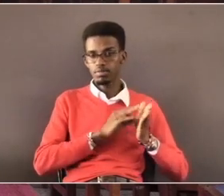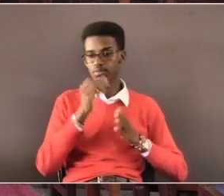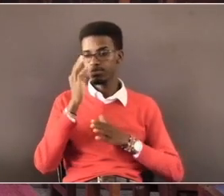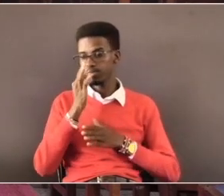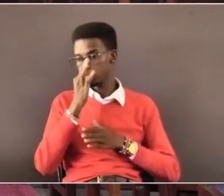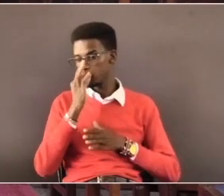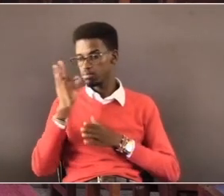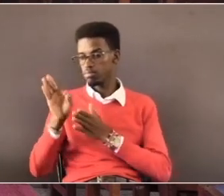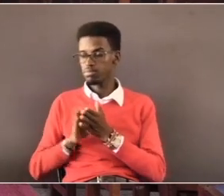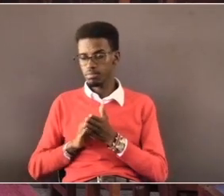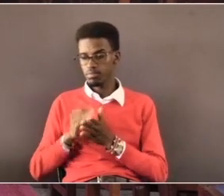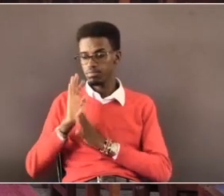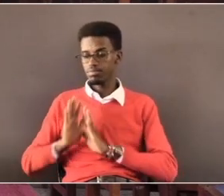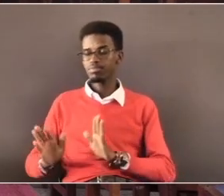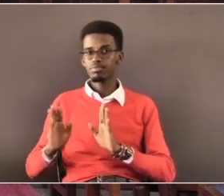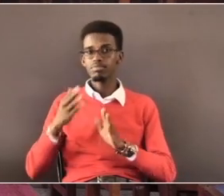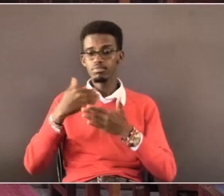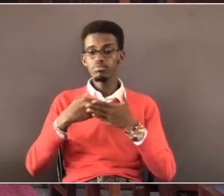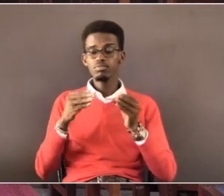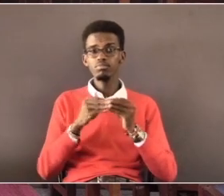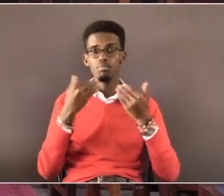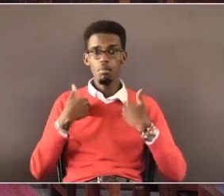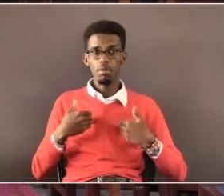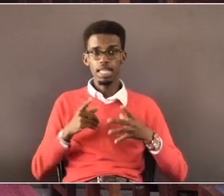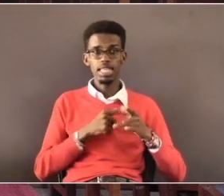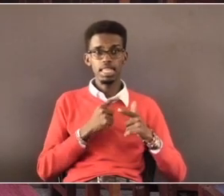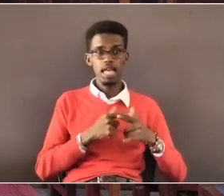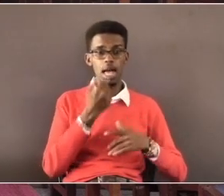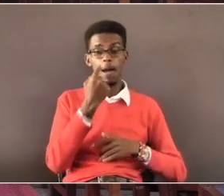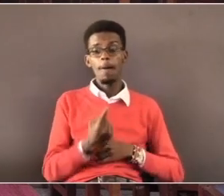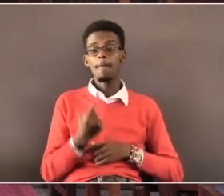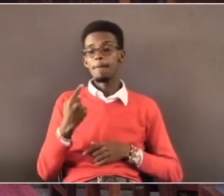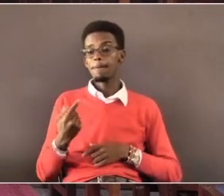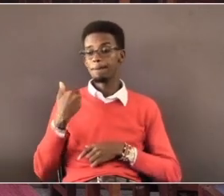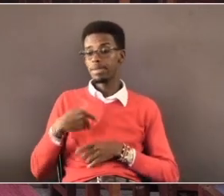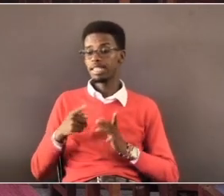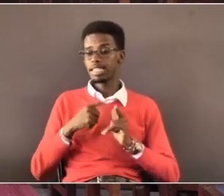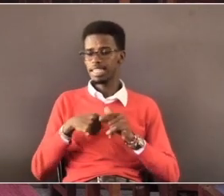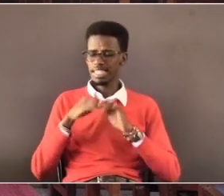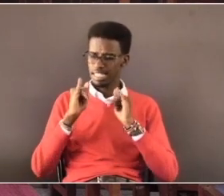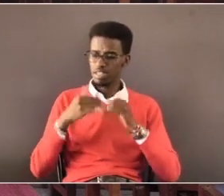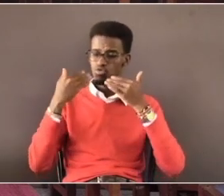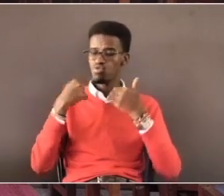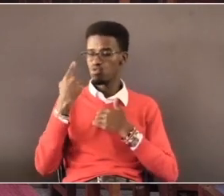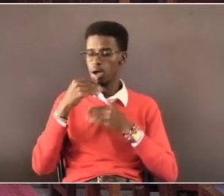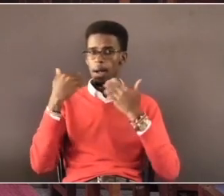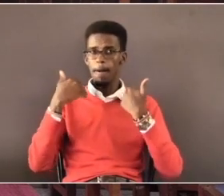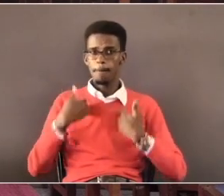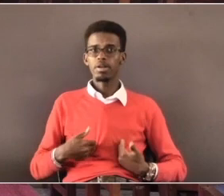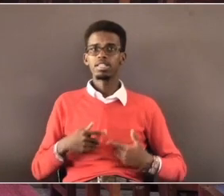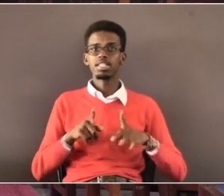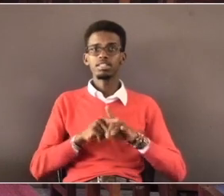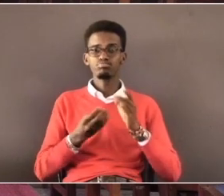you need to have. Before you met this person, you are an individual and you should remain an individual even as you